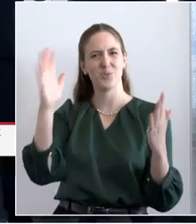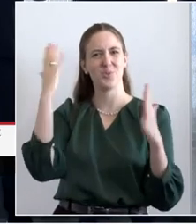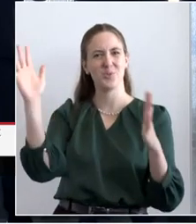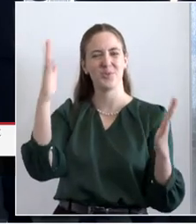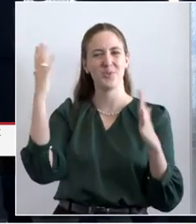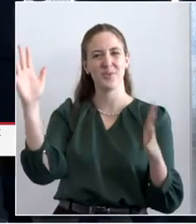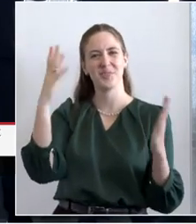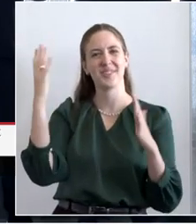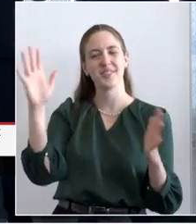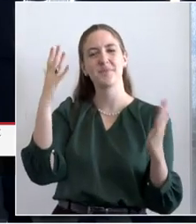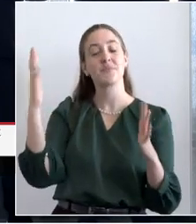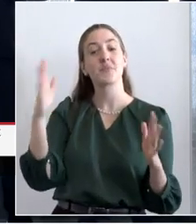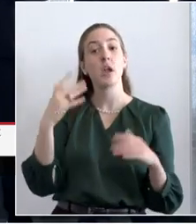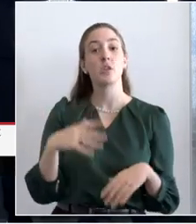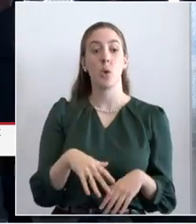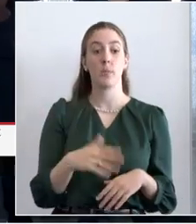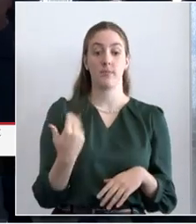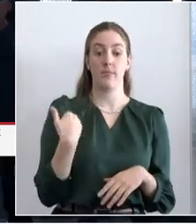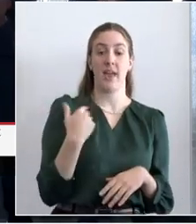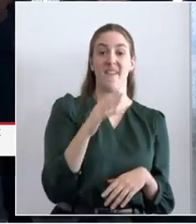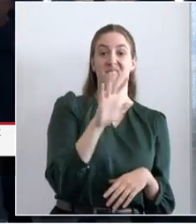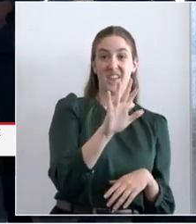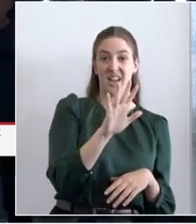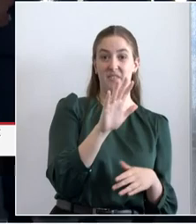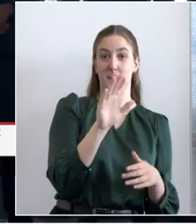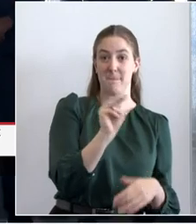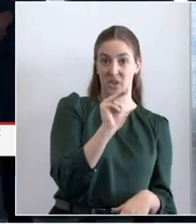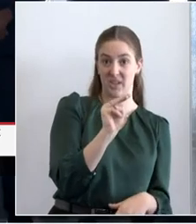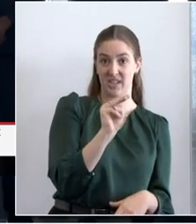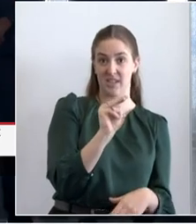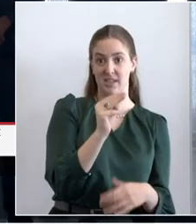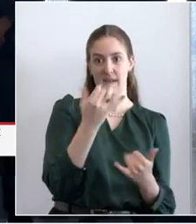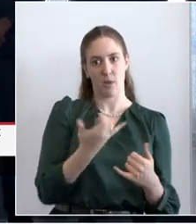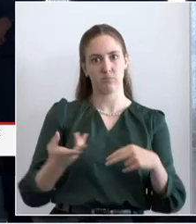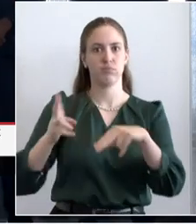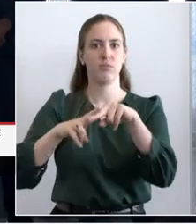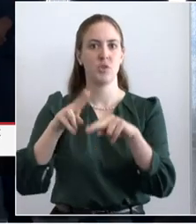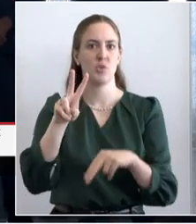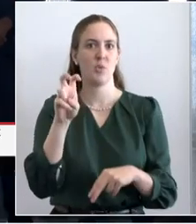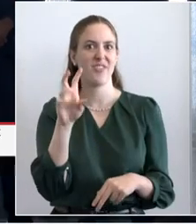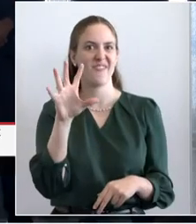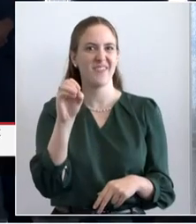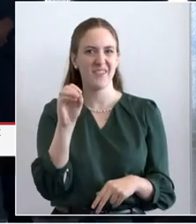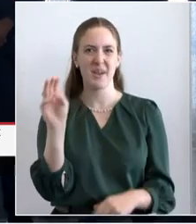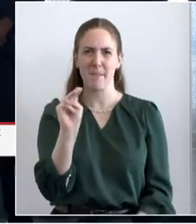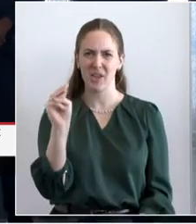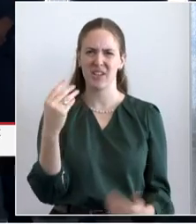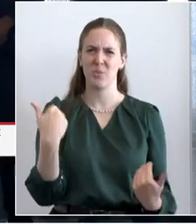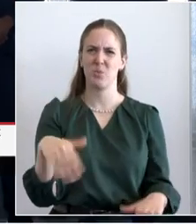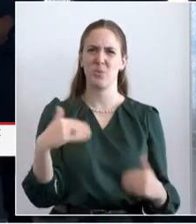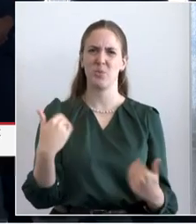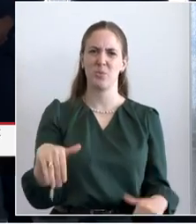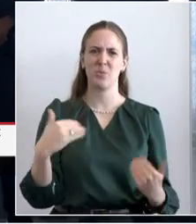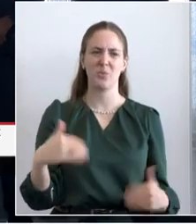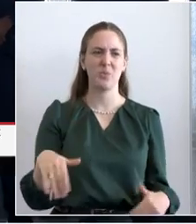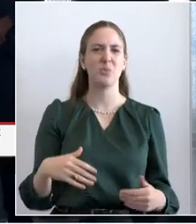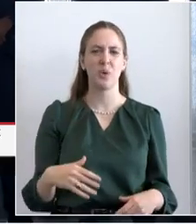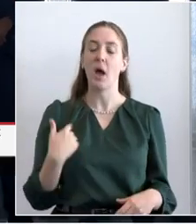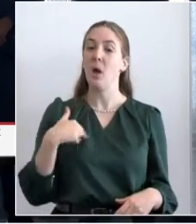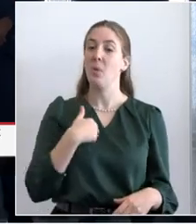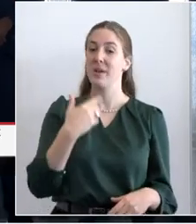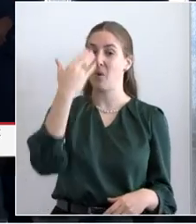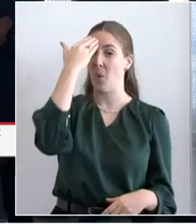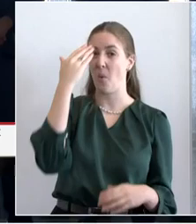So from $5 million to $250 million. And we know that with that, more